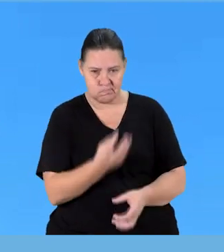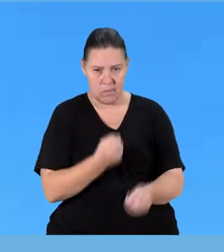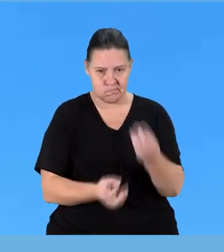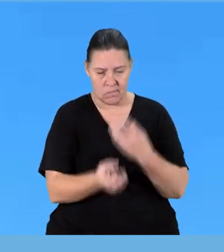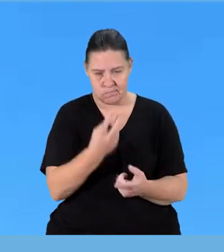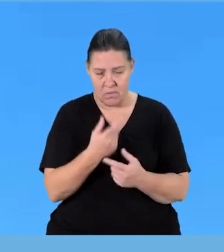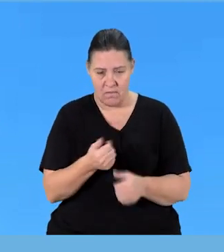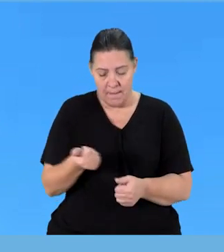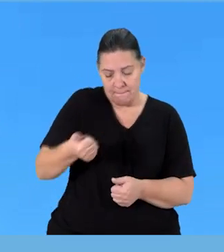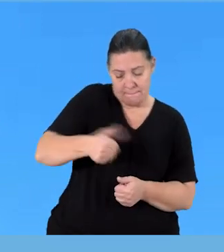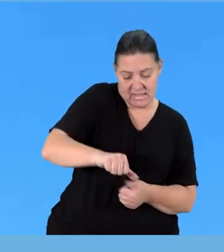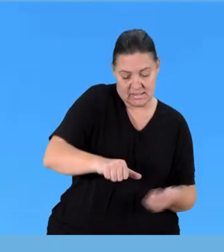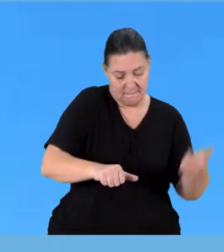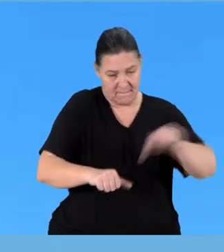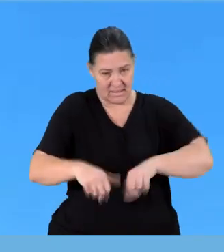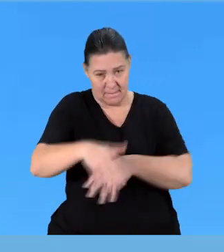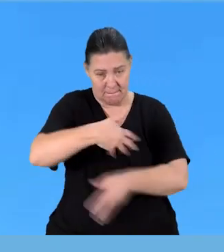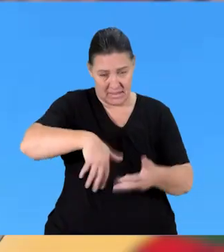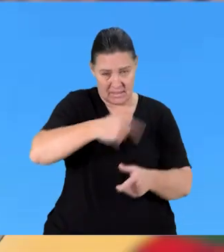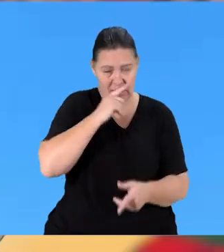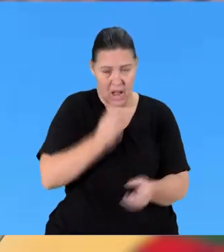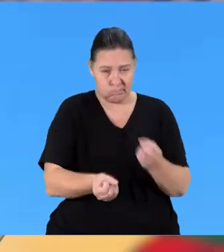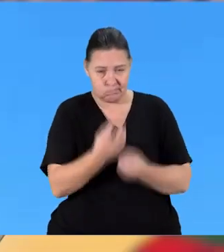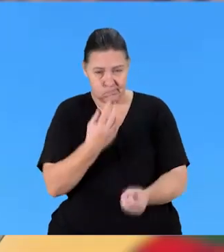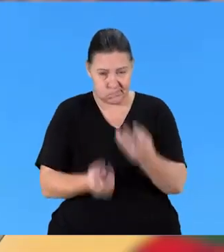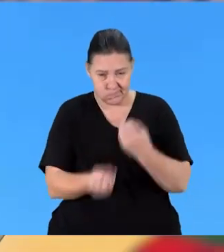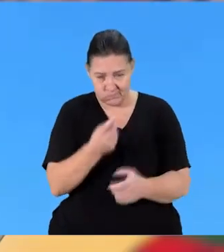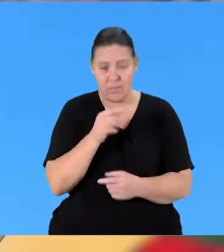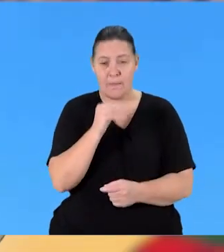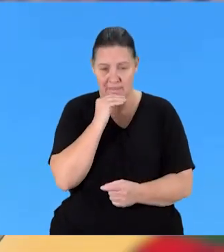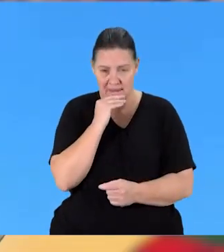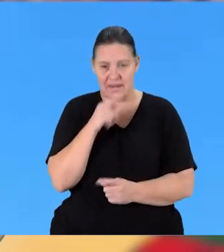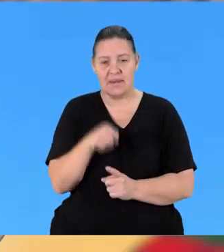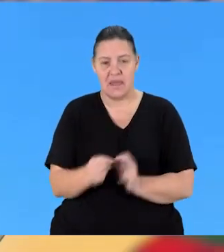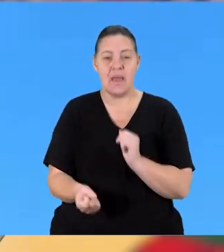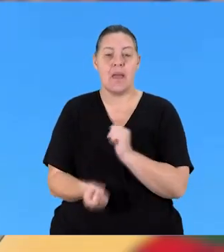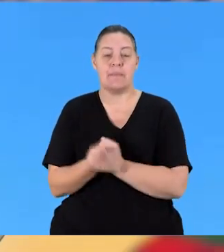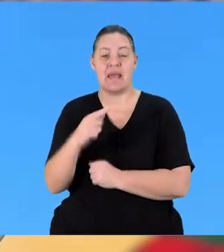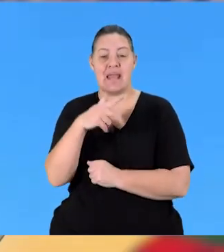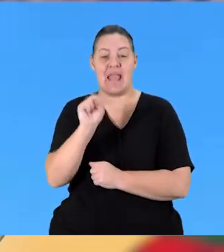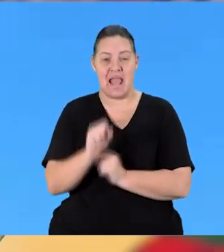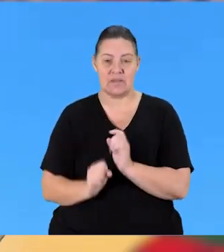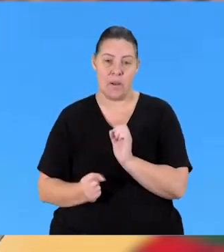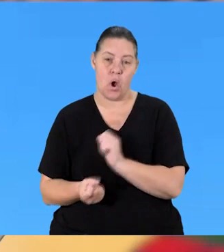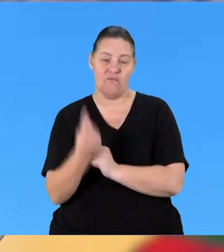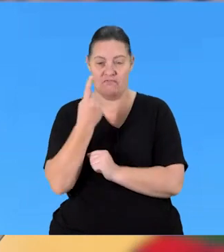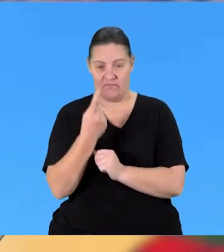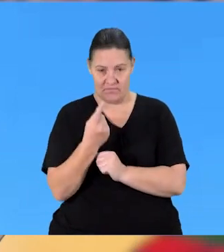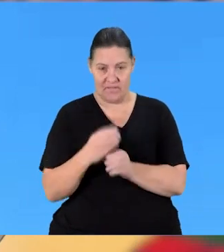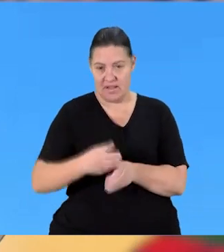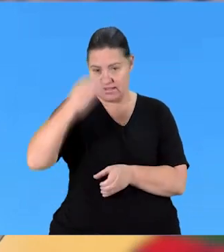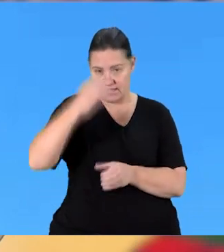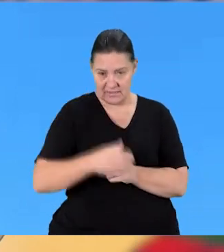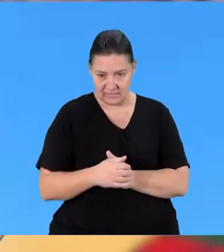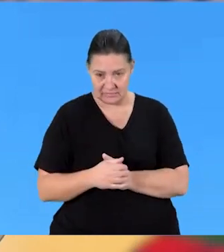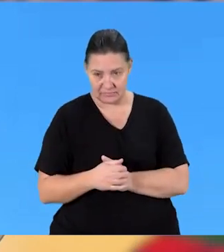bubbles. So when you are mixing substances together and you're seeing bubbles, so those bubbles are actually taking the gas out of the